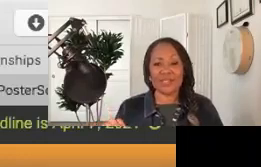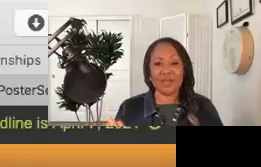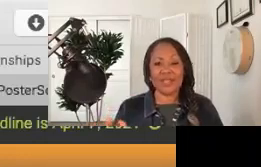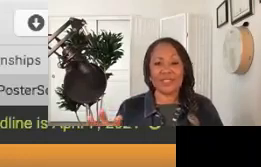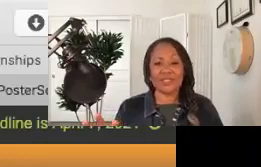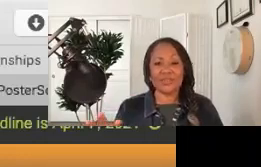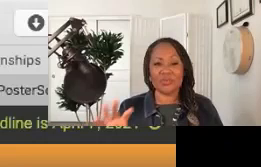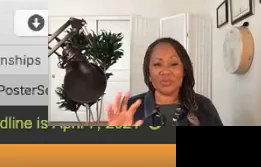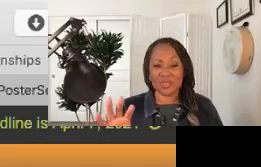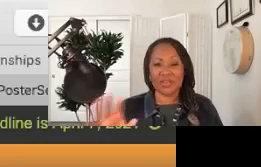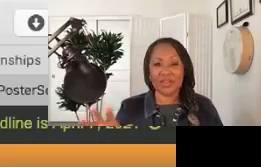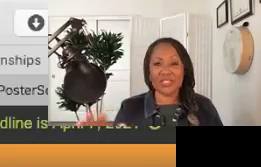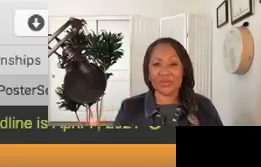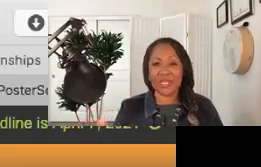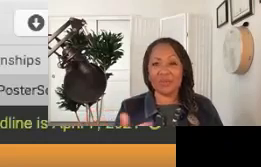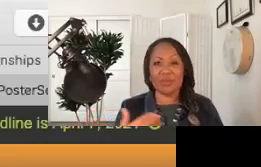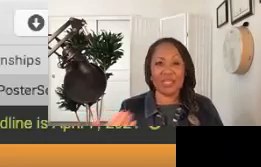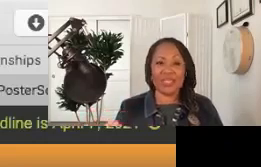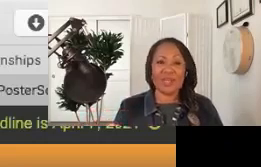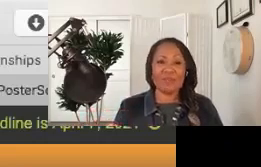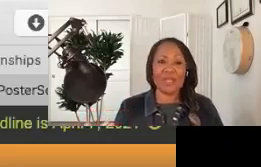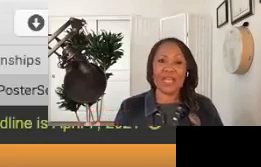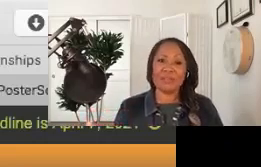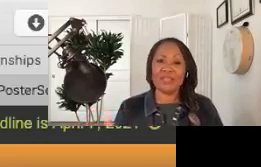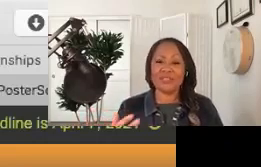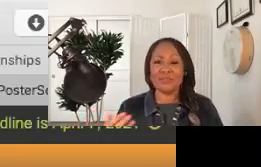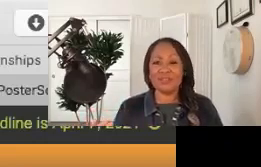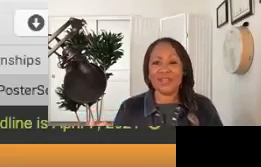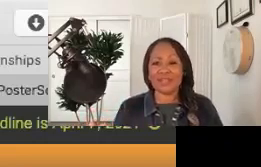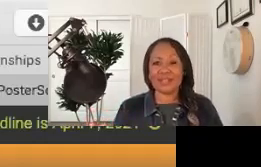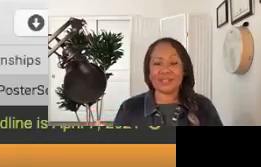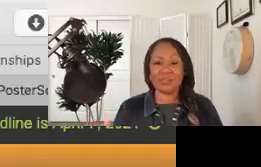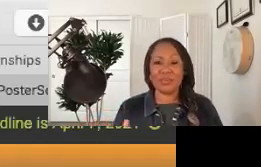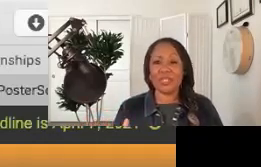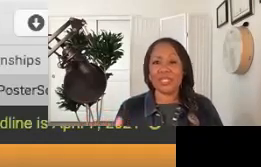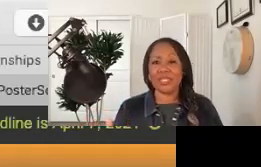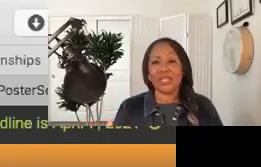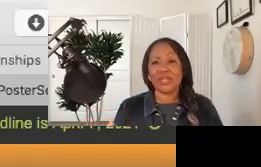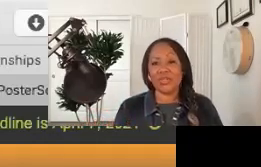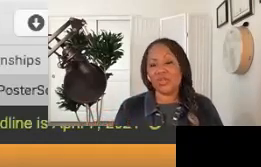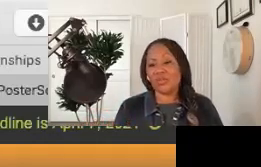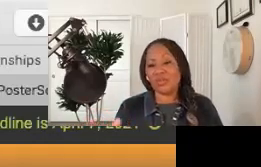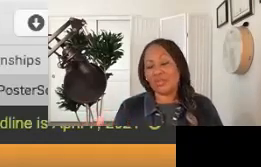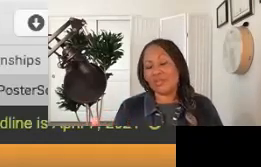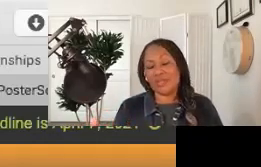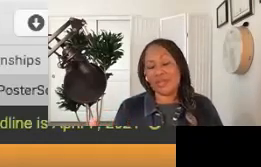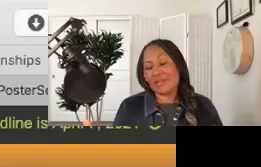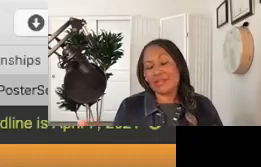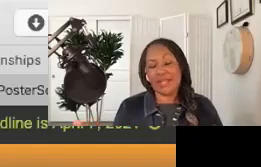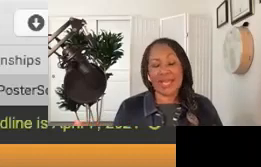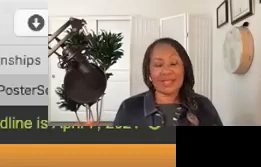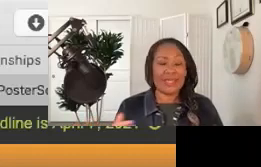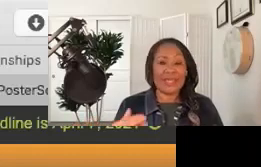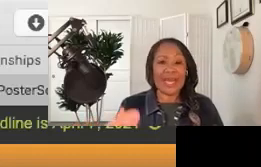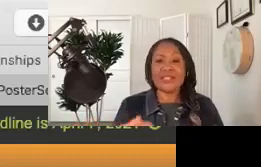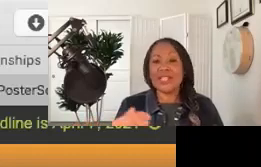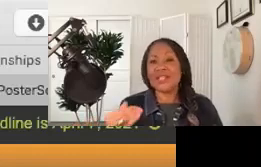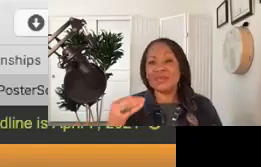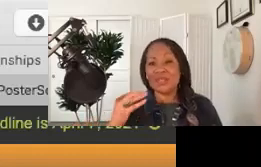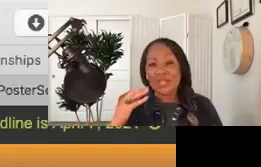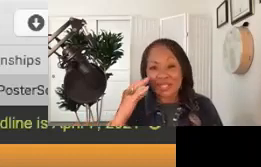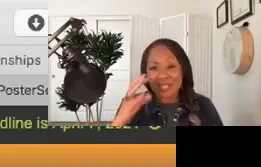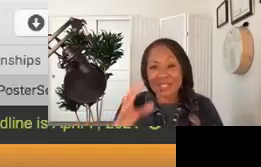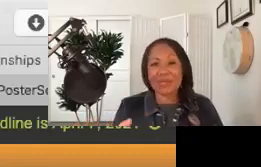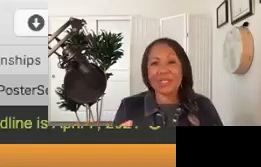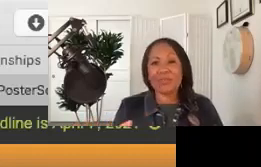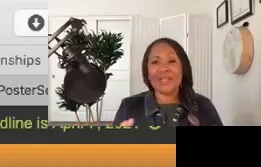press the button to hear it, to enable it. But I mean, in terms of accessibility, you know, I say